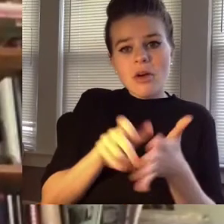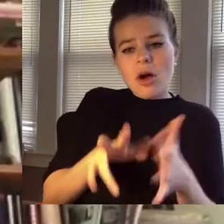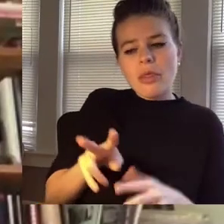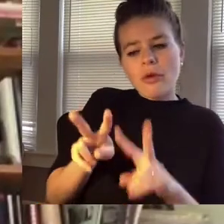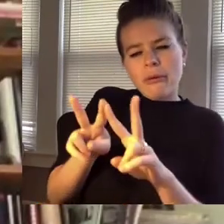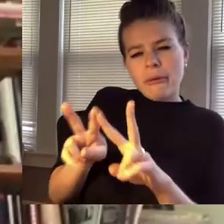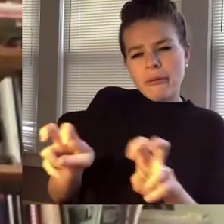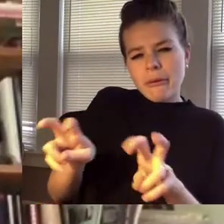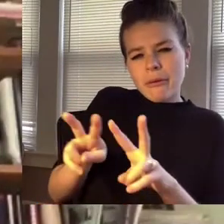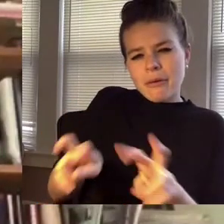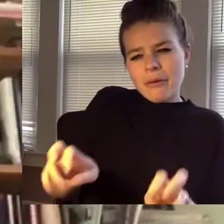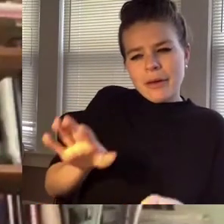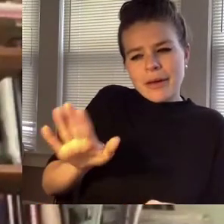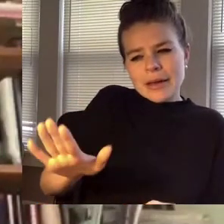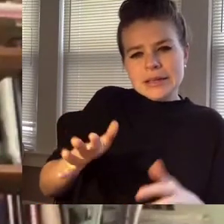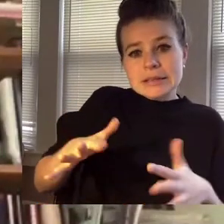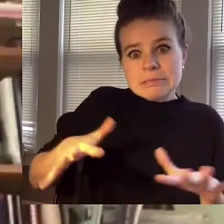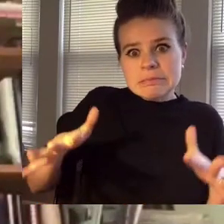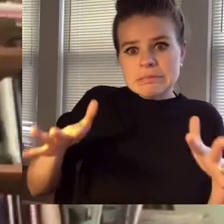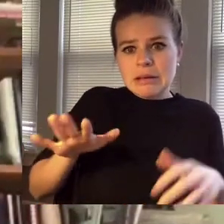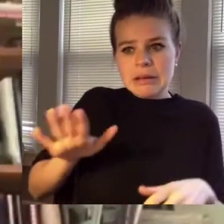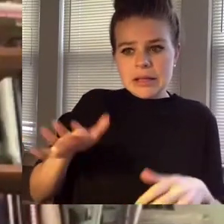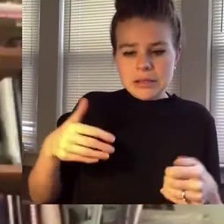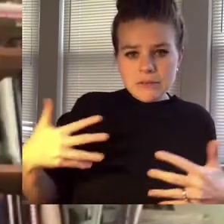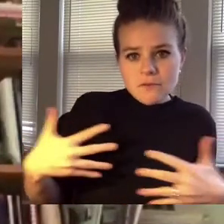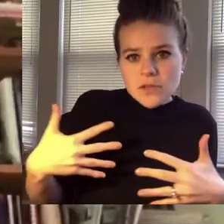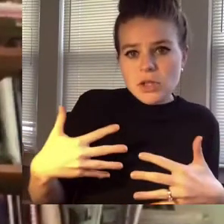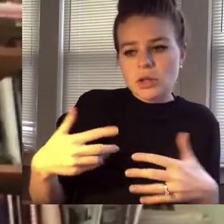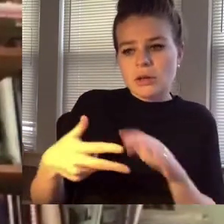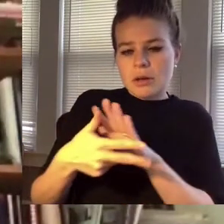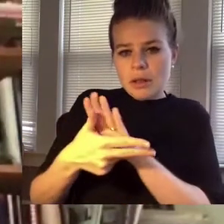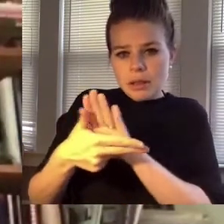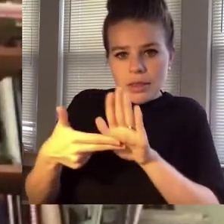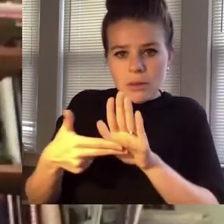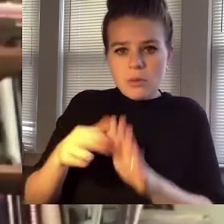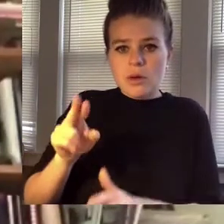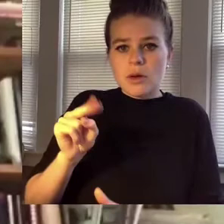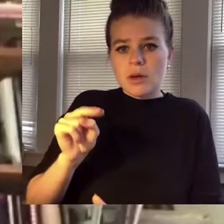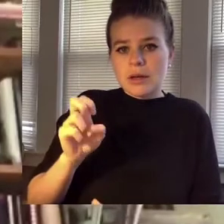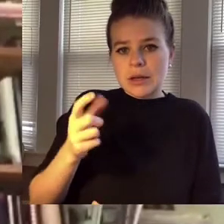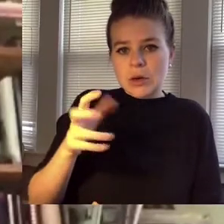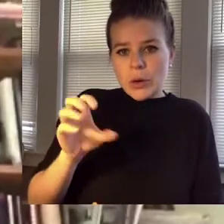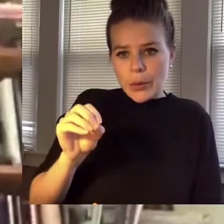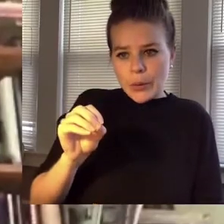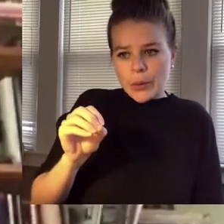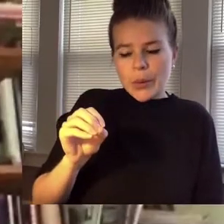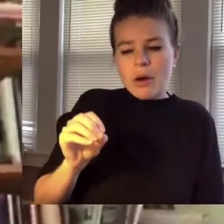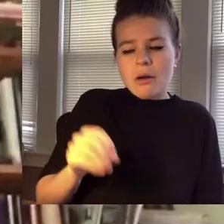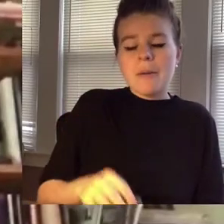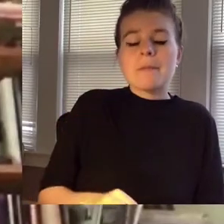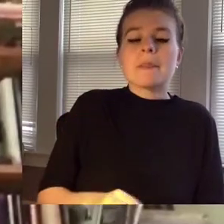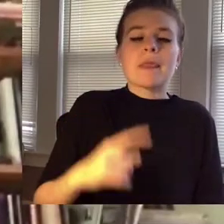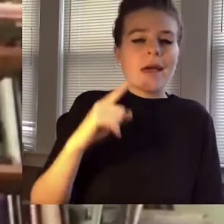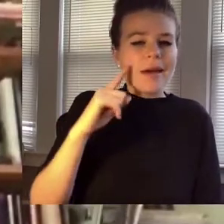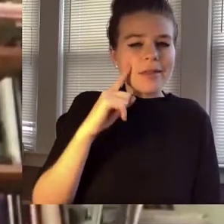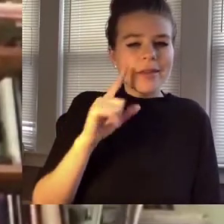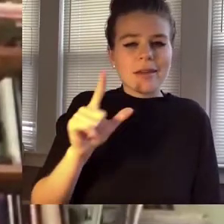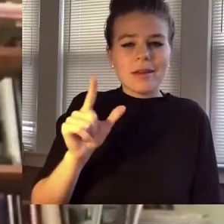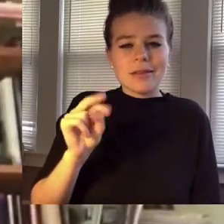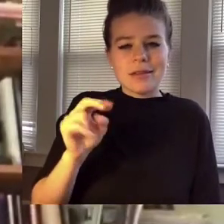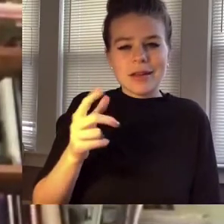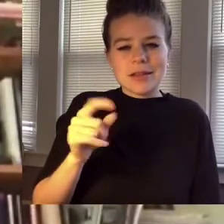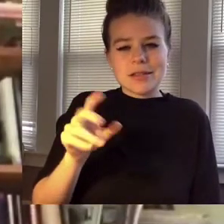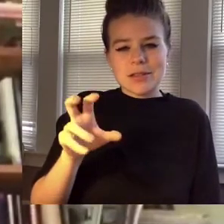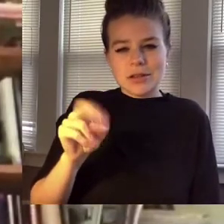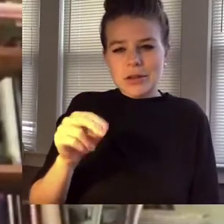is his fear of being labeled Negro. I think Langston Hughes is also goes on the rest of the essay to say, how do